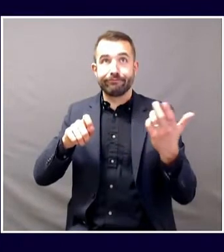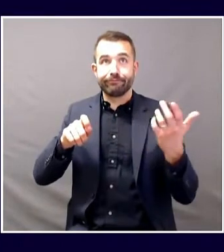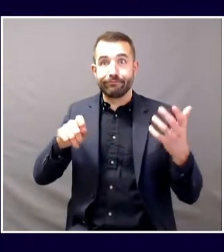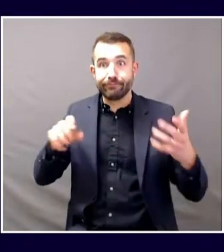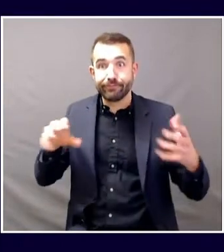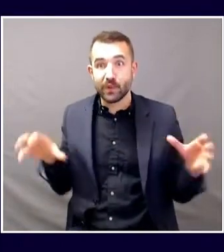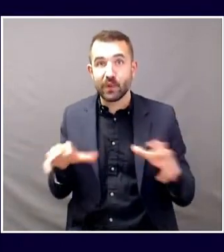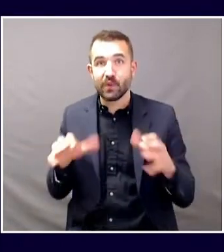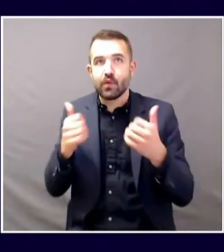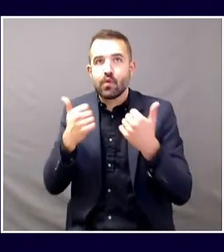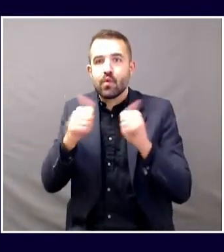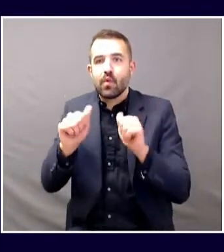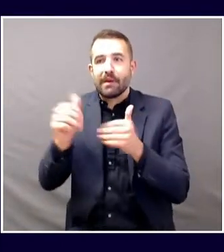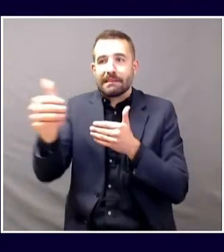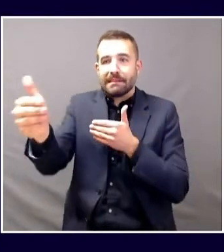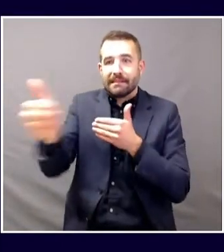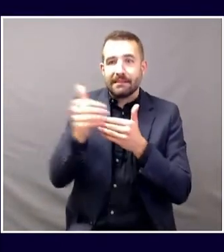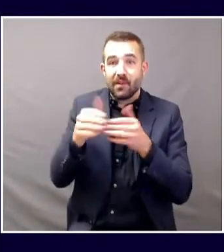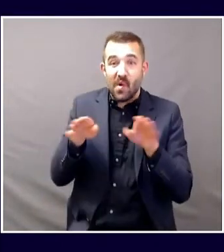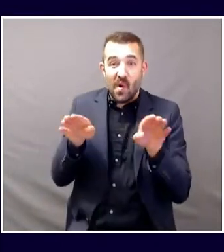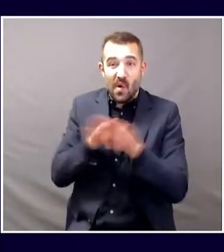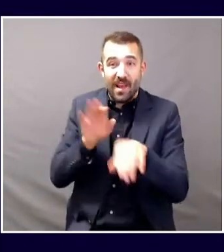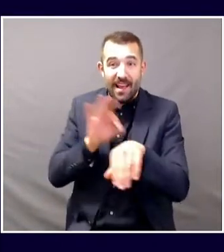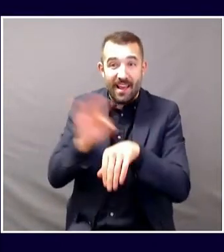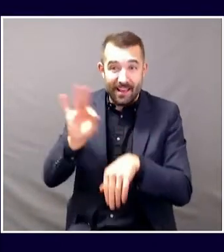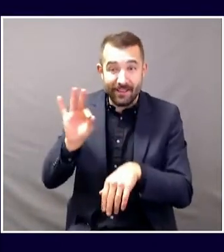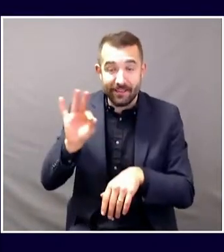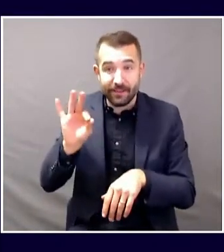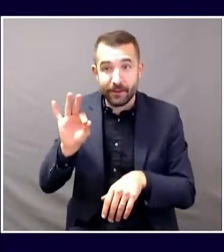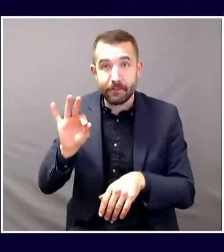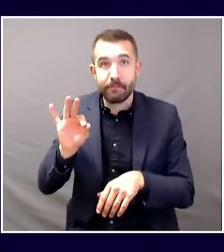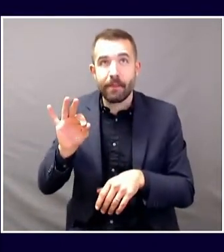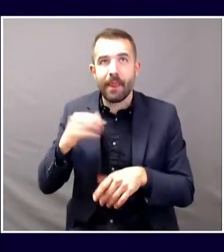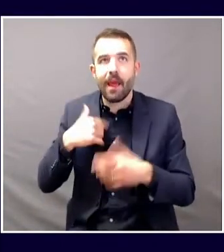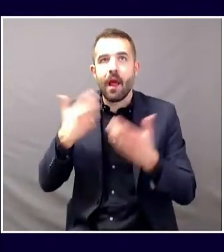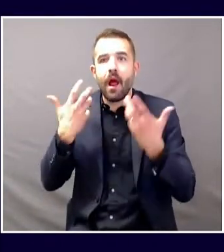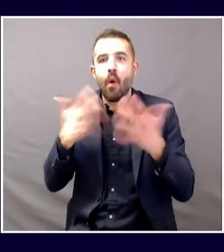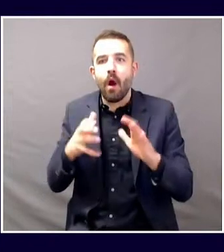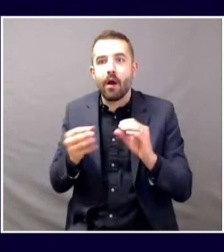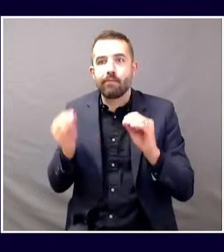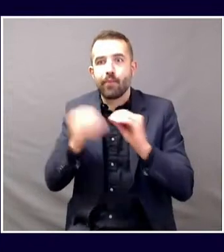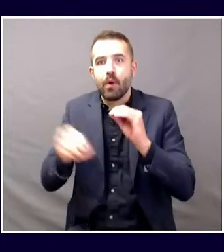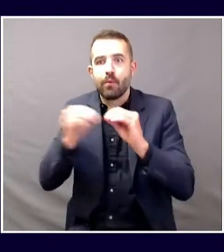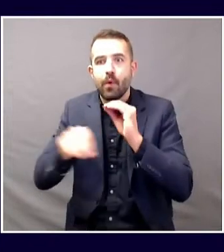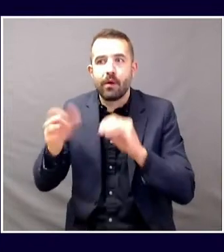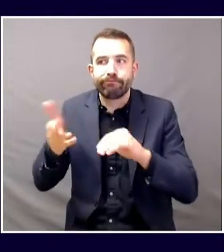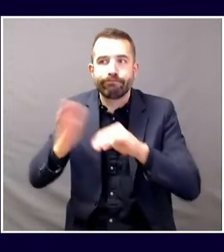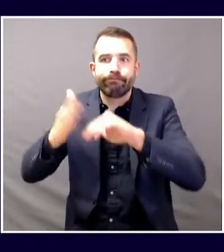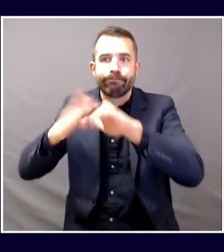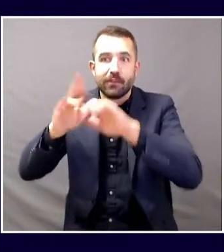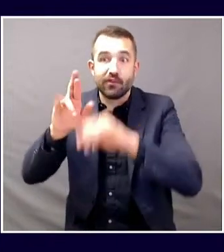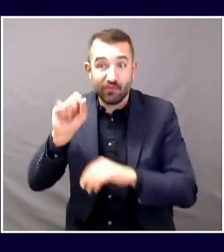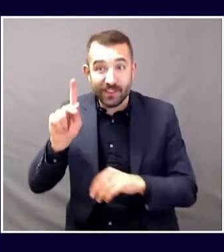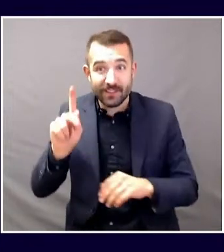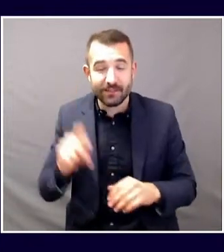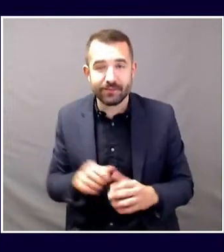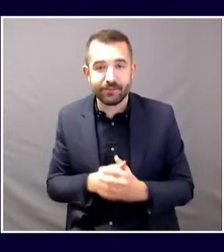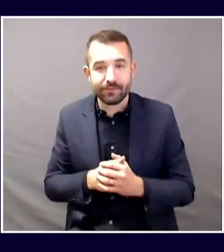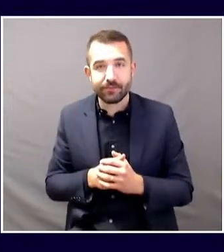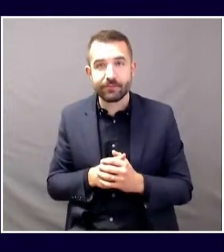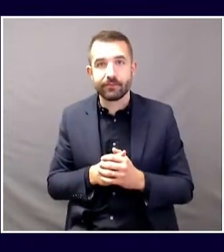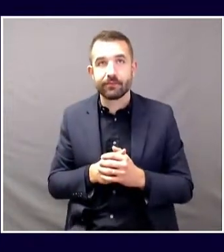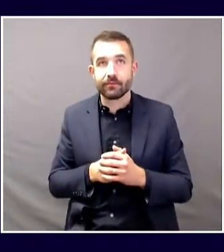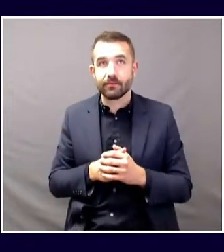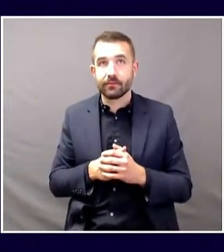specific challenge that we were seeing, or we were concerned about the high risk activity. And this was one that we thought kept as much